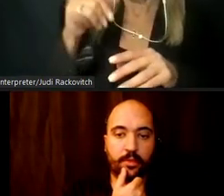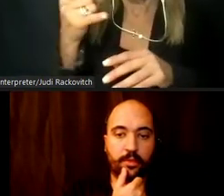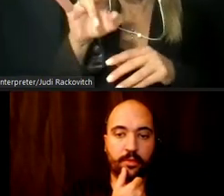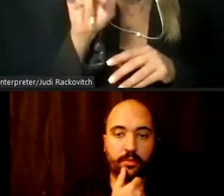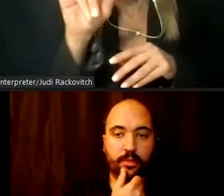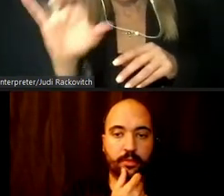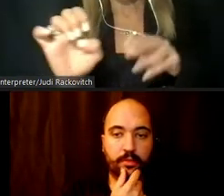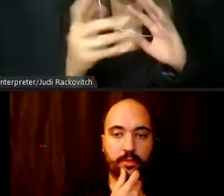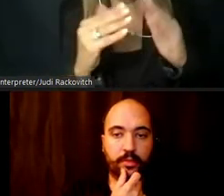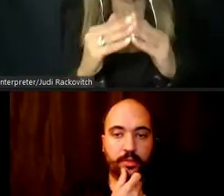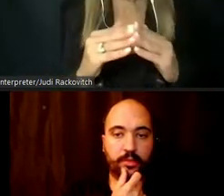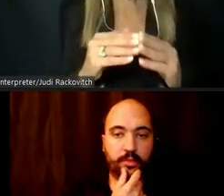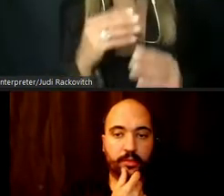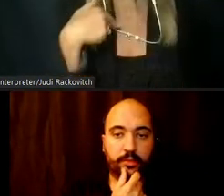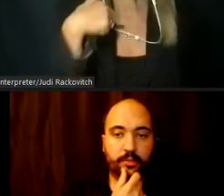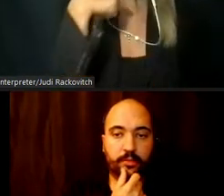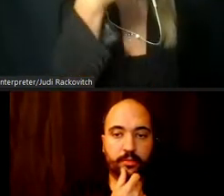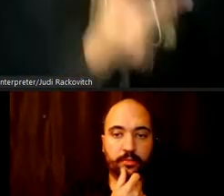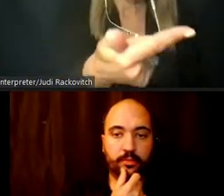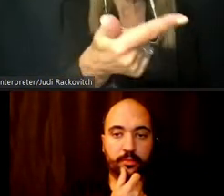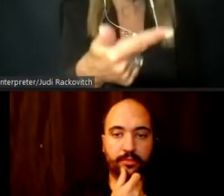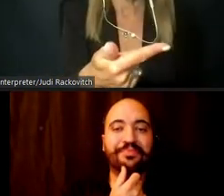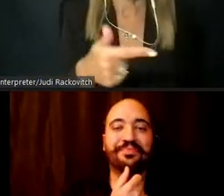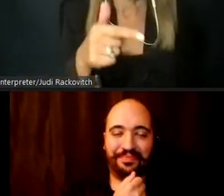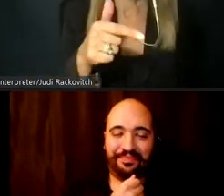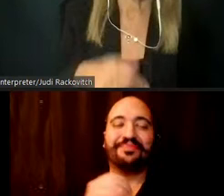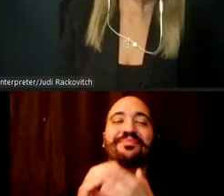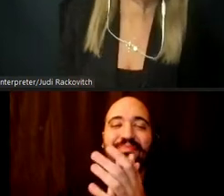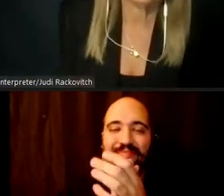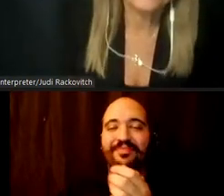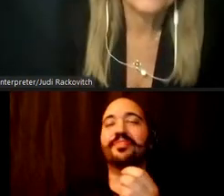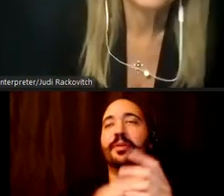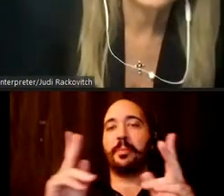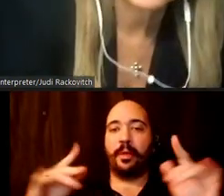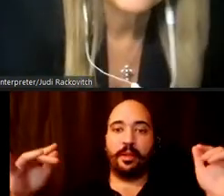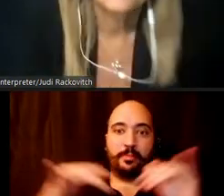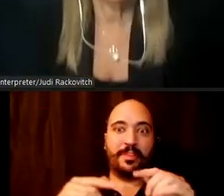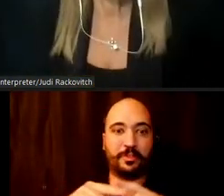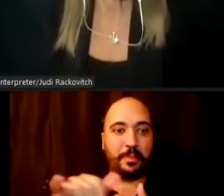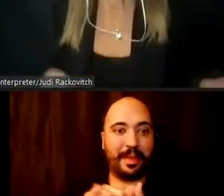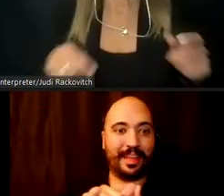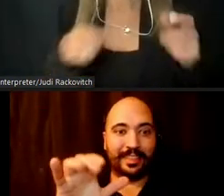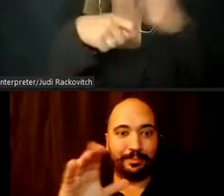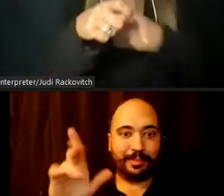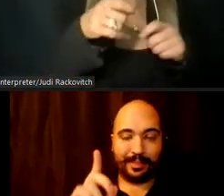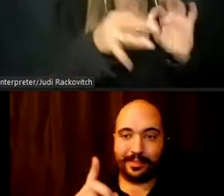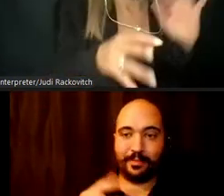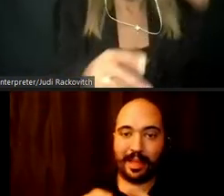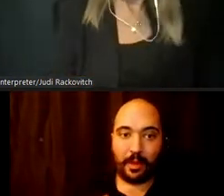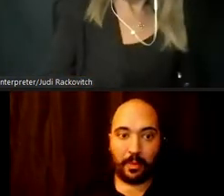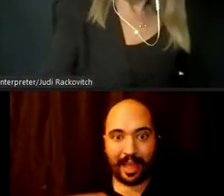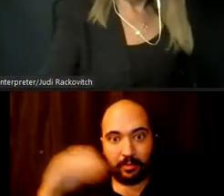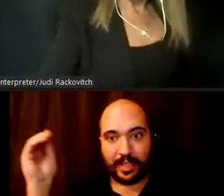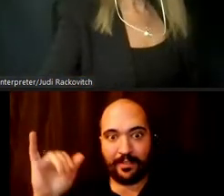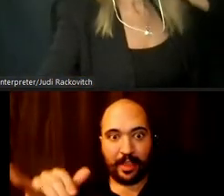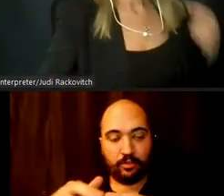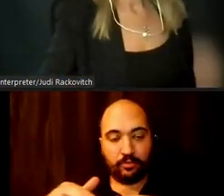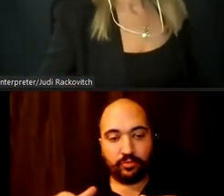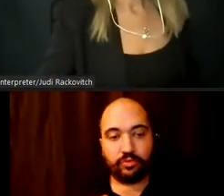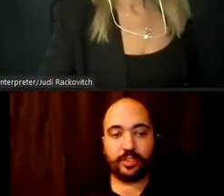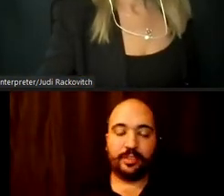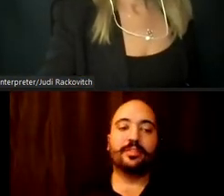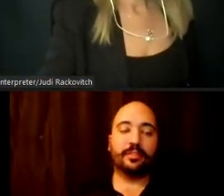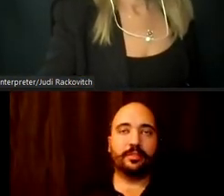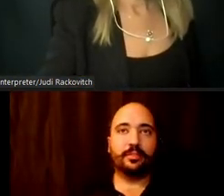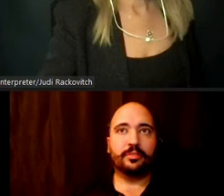tolls on low-income drivers coming to the Manhattan Central Business District from throughout the region, a direct effect of the project on residents of the Manhattan Central Business District